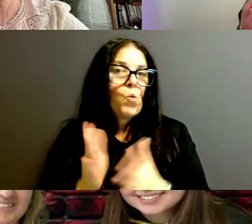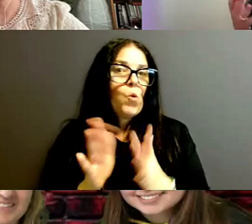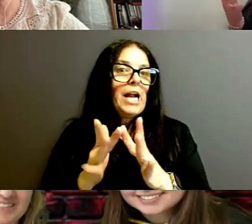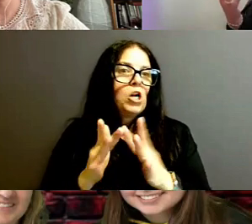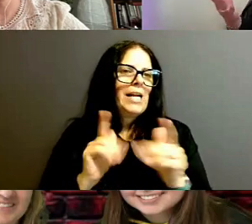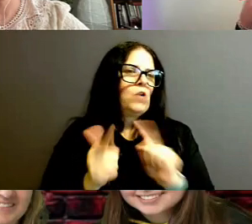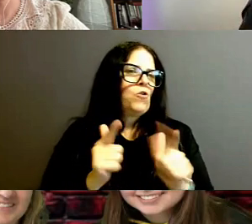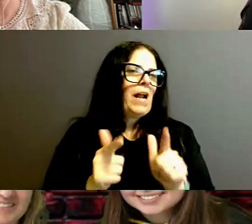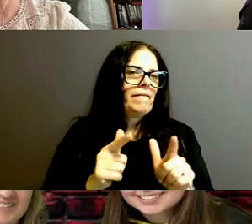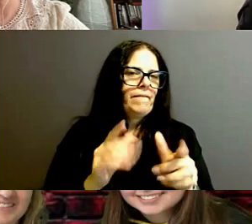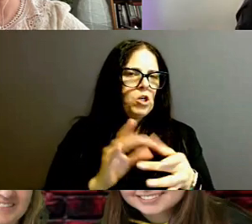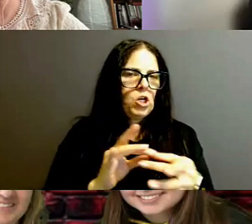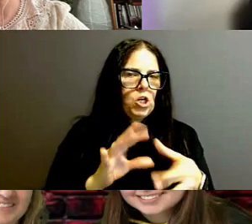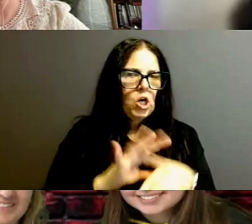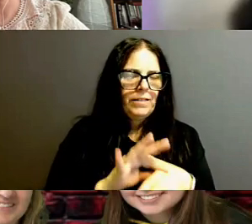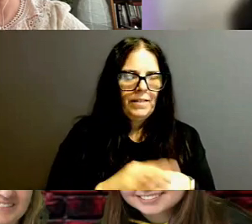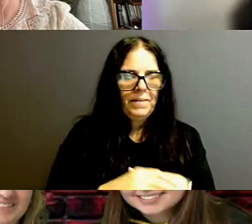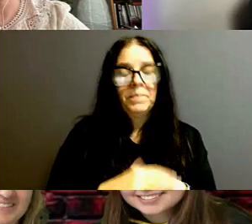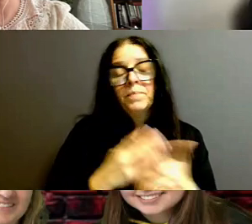we're